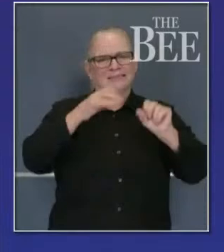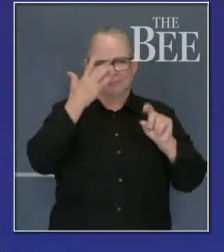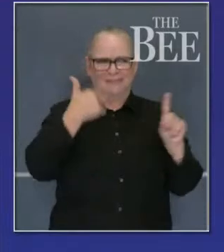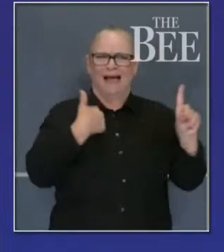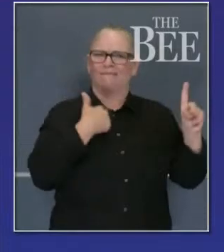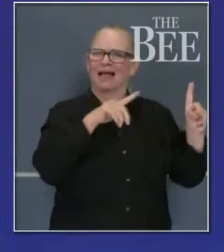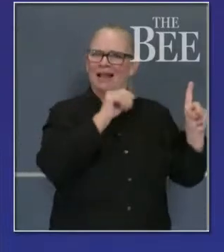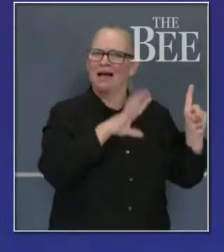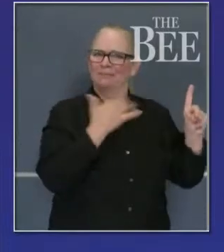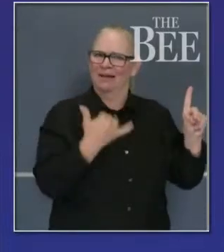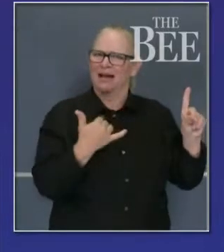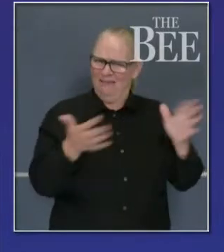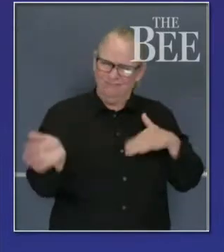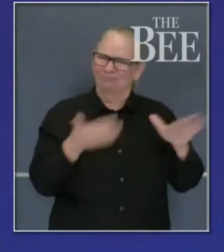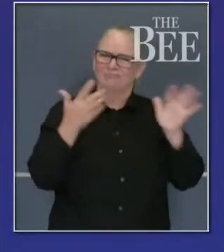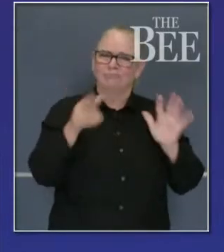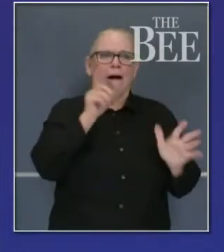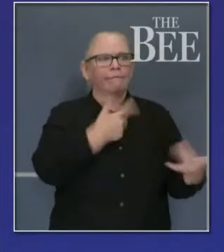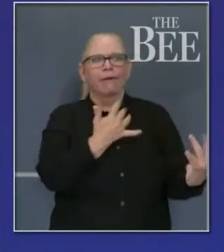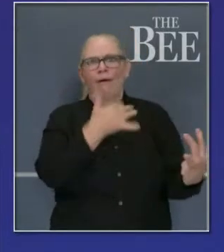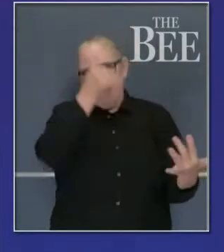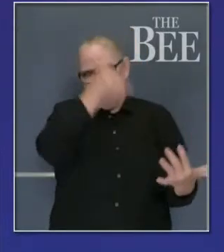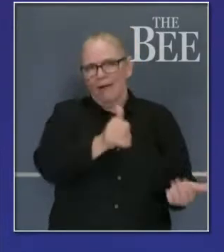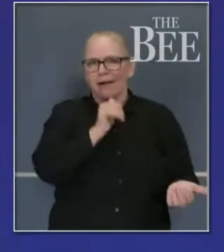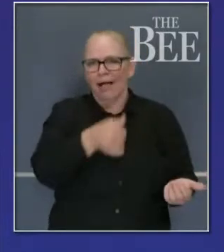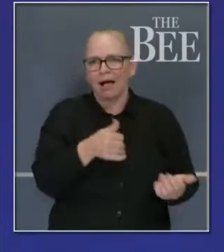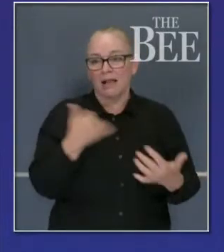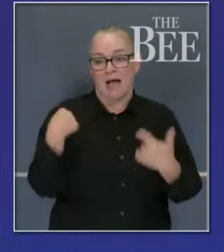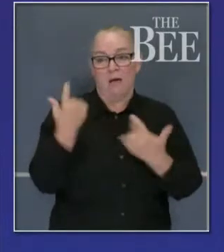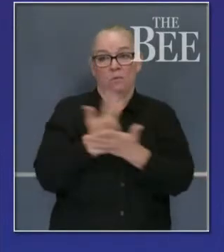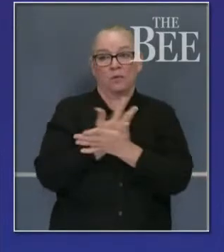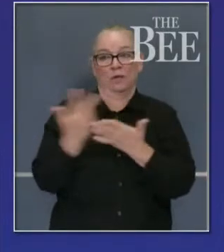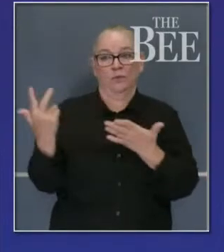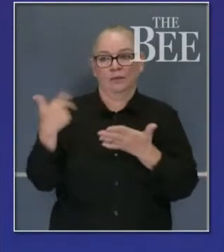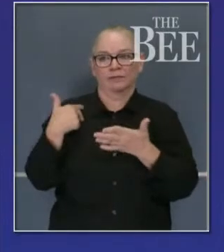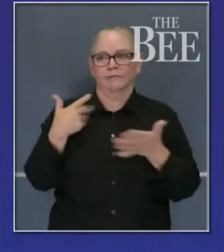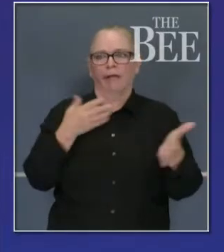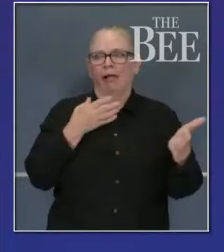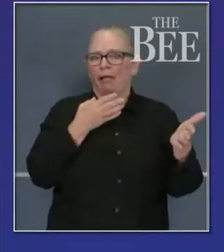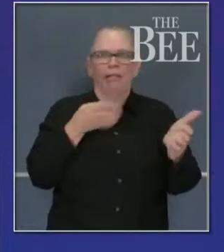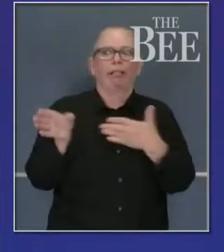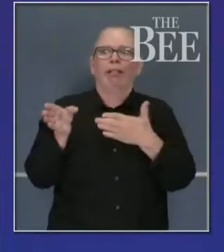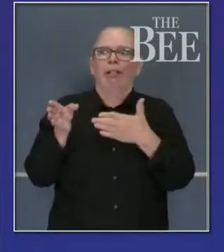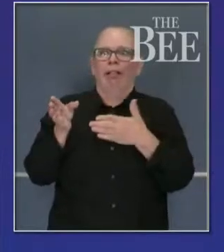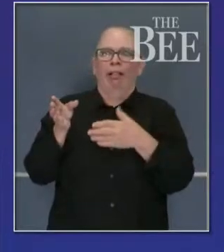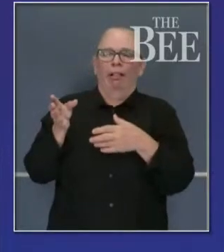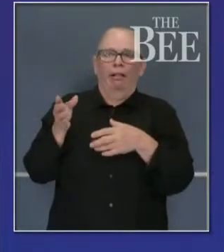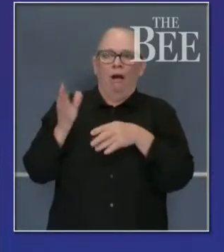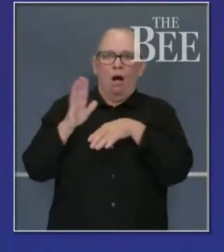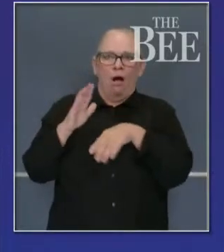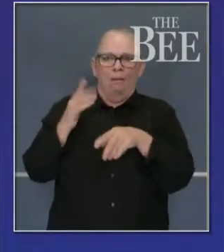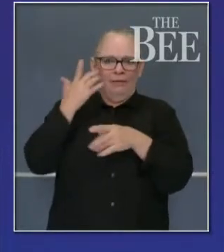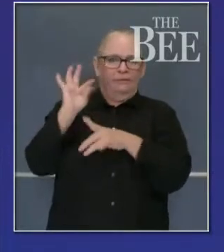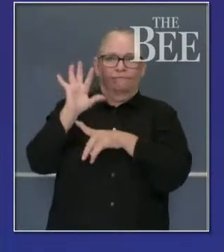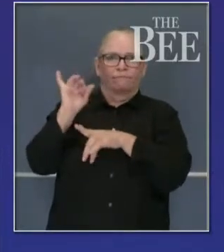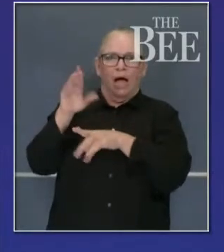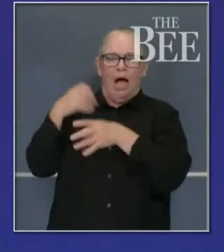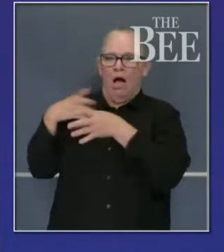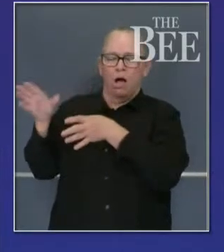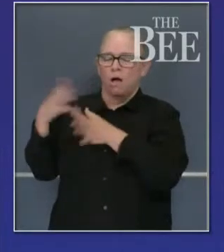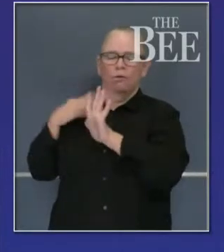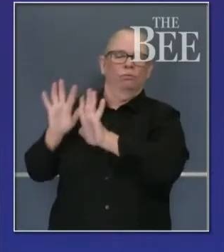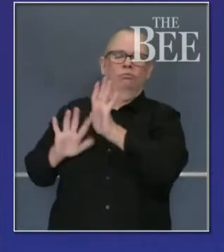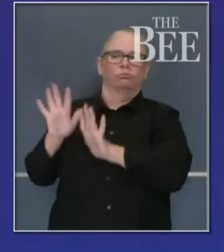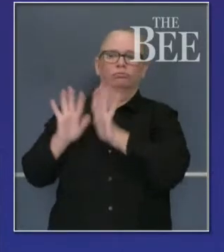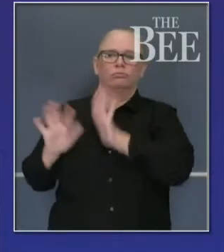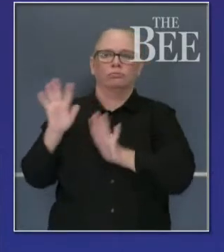the last 3 weeks, however, by these fires that have impacted a lot of our mobile testing sites. Air quality issues have